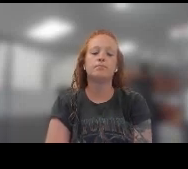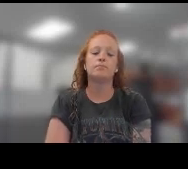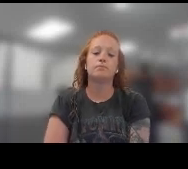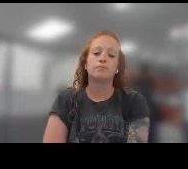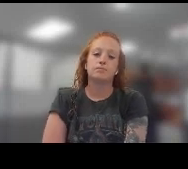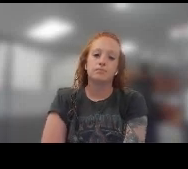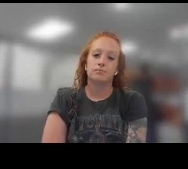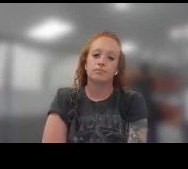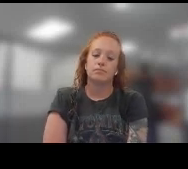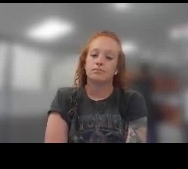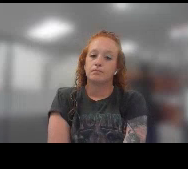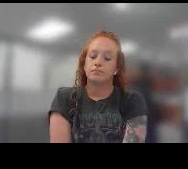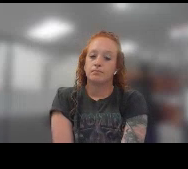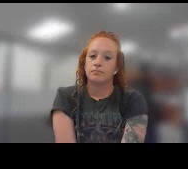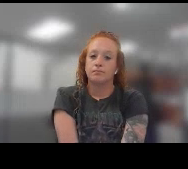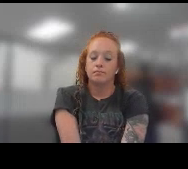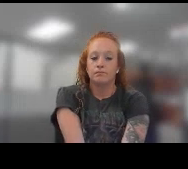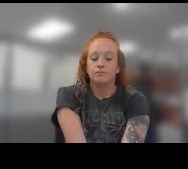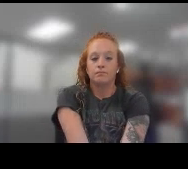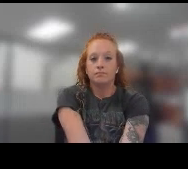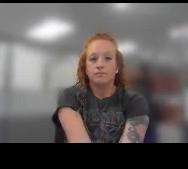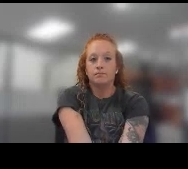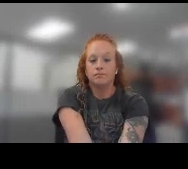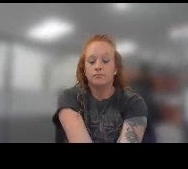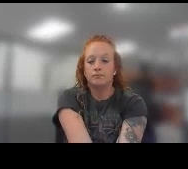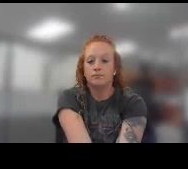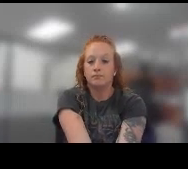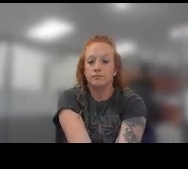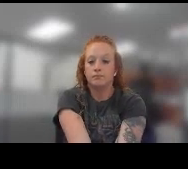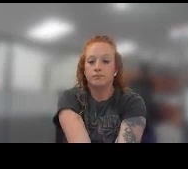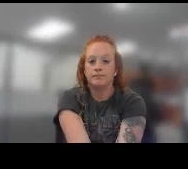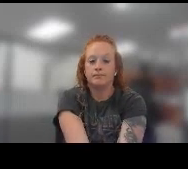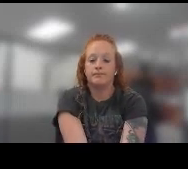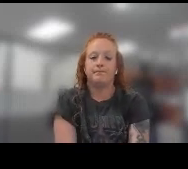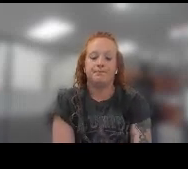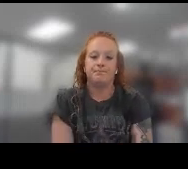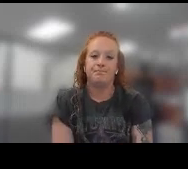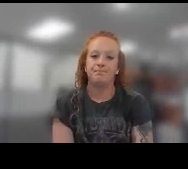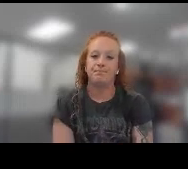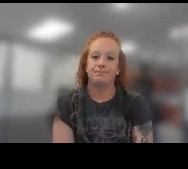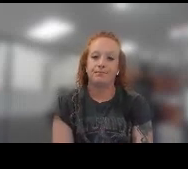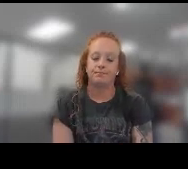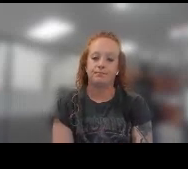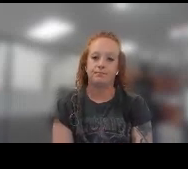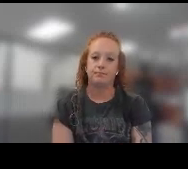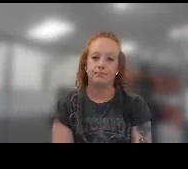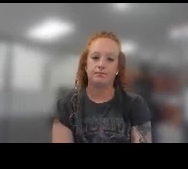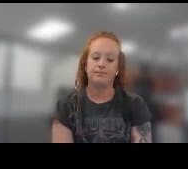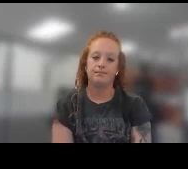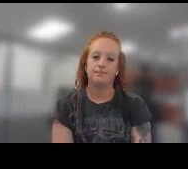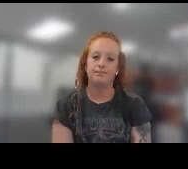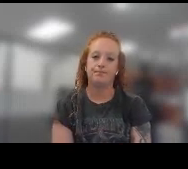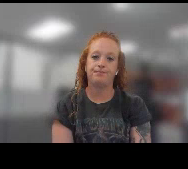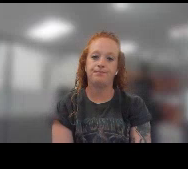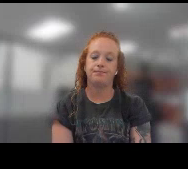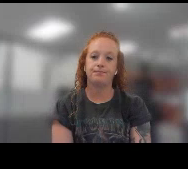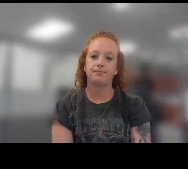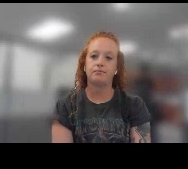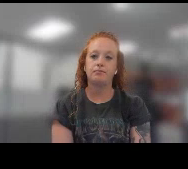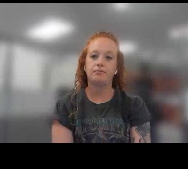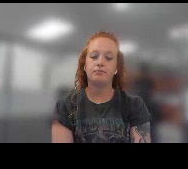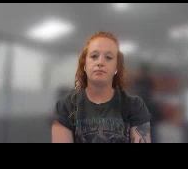So in this sense, when a person has an infectious disease, at some points in the infectious disease, they are contagious and they may have